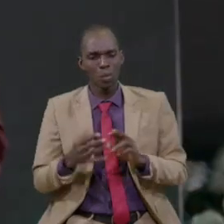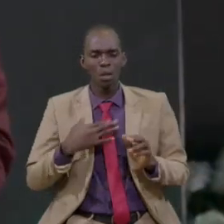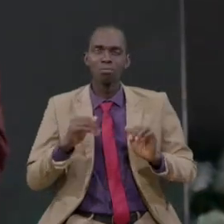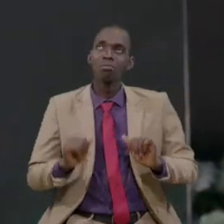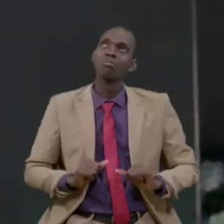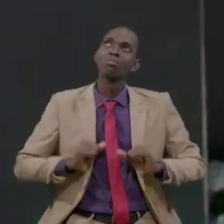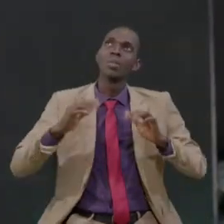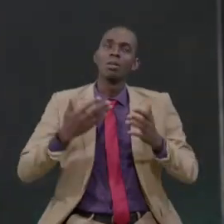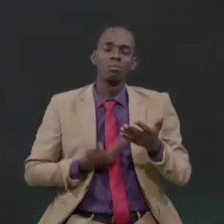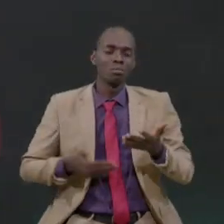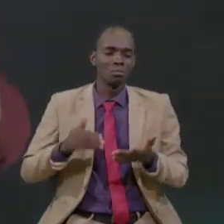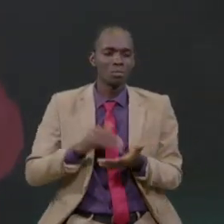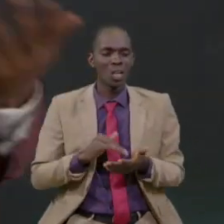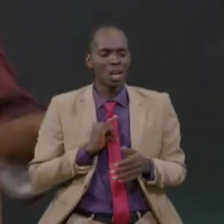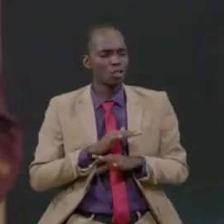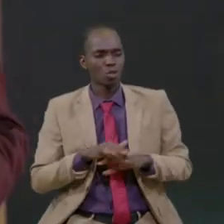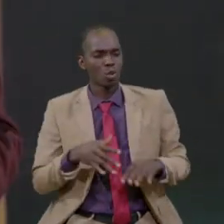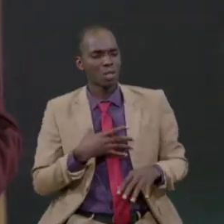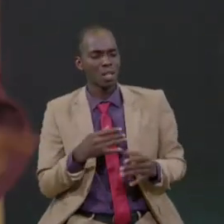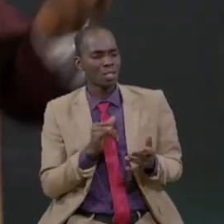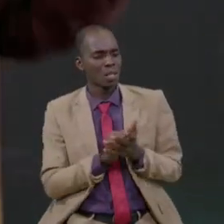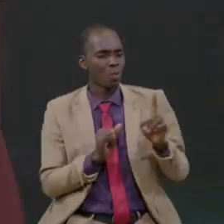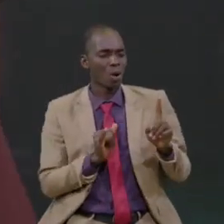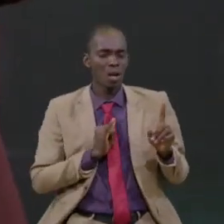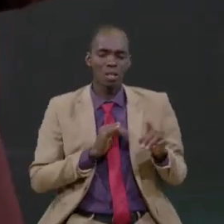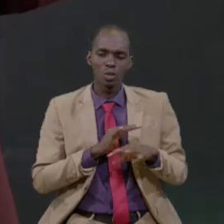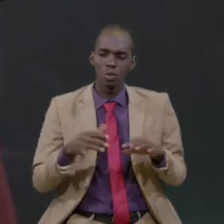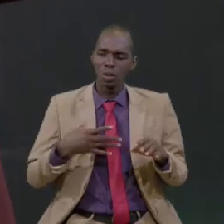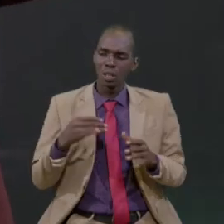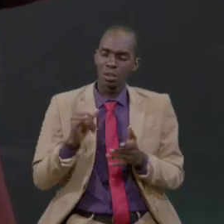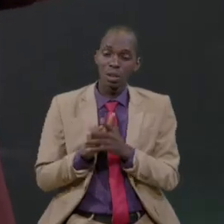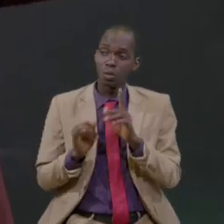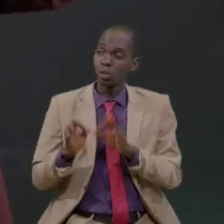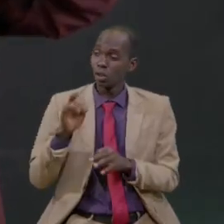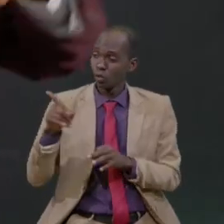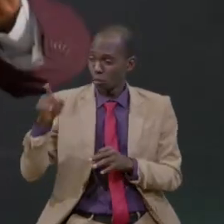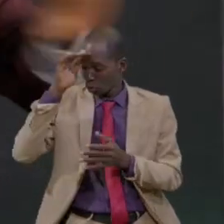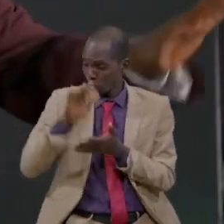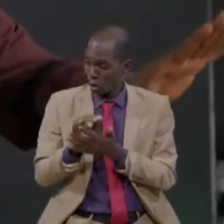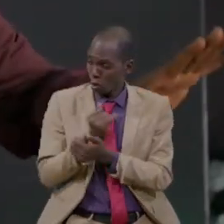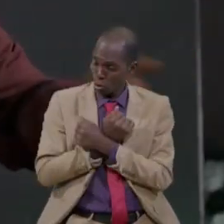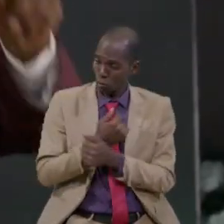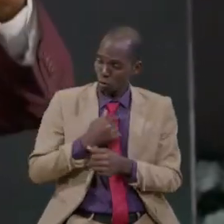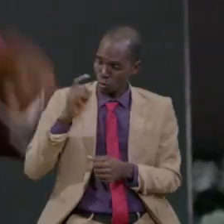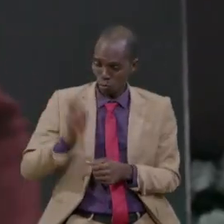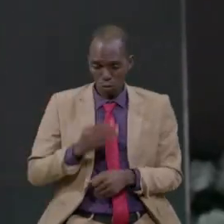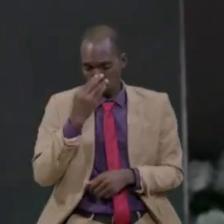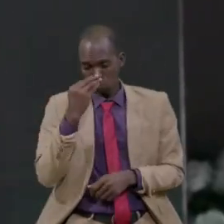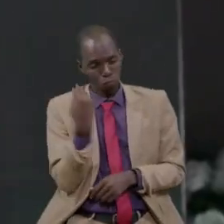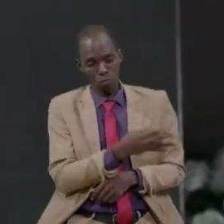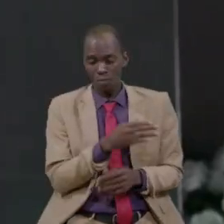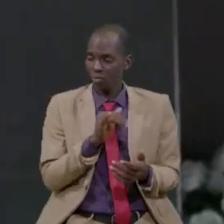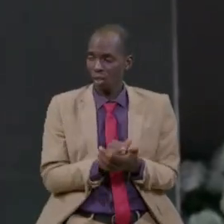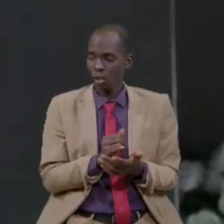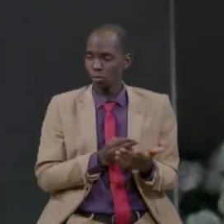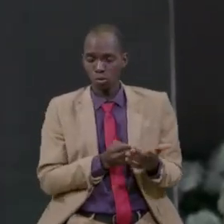don't like that one. If you love me, you must compromise and you must water down the word